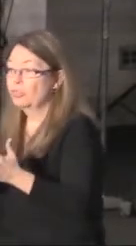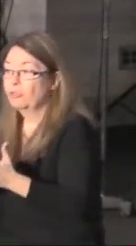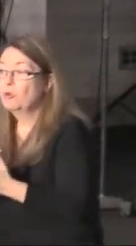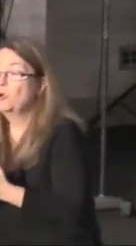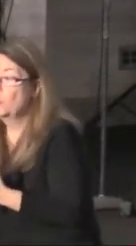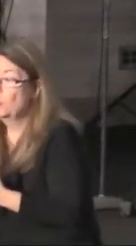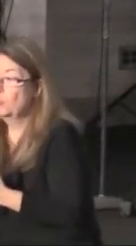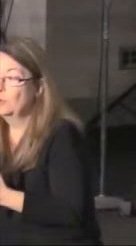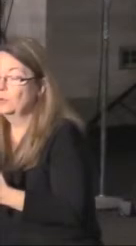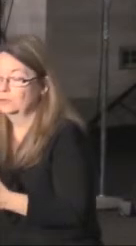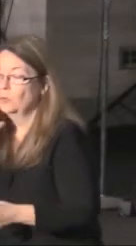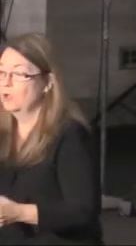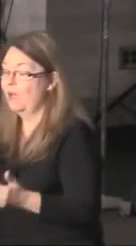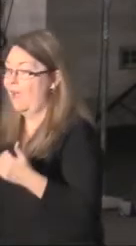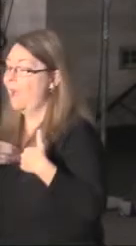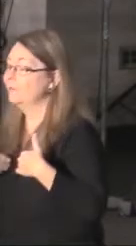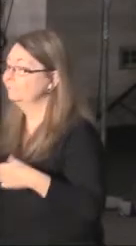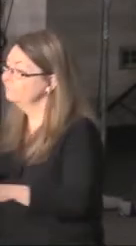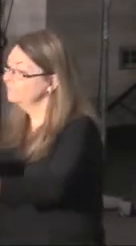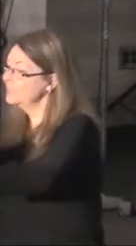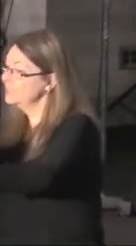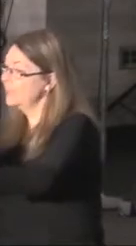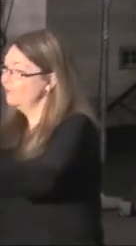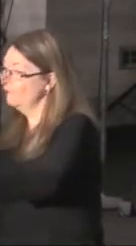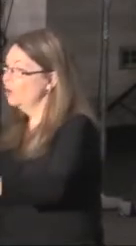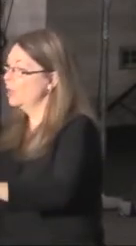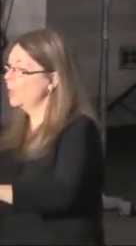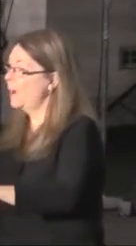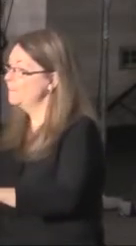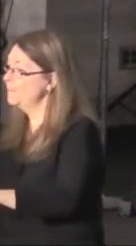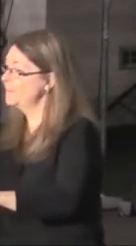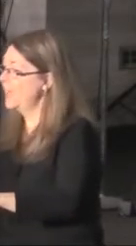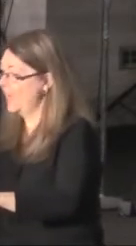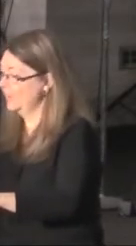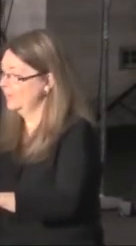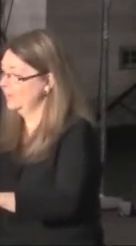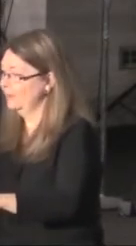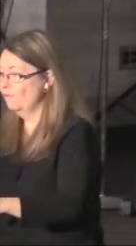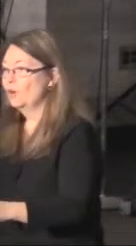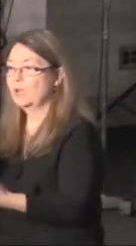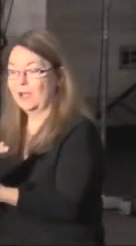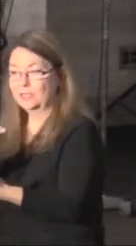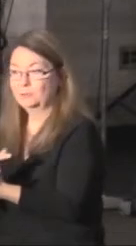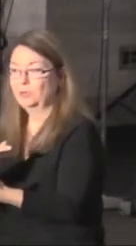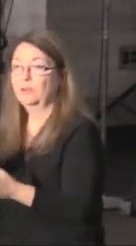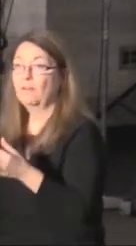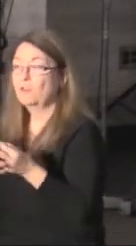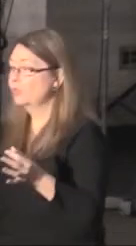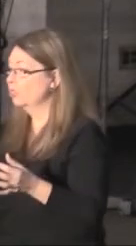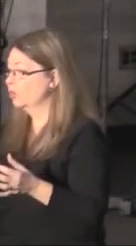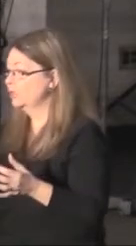you are set back for an opportunity to come back for the gospel. And that's what Paul's teaching here. Notice what he says in verse